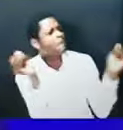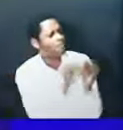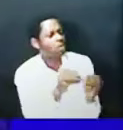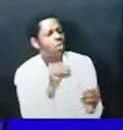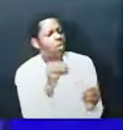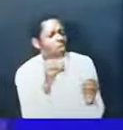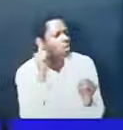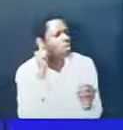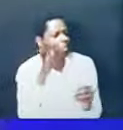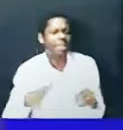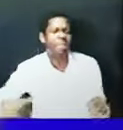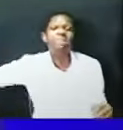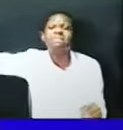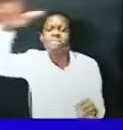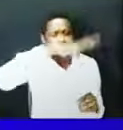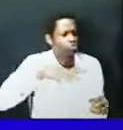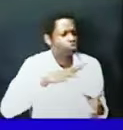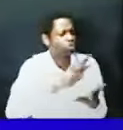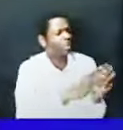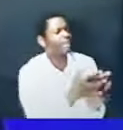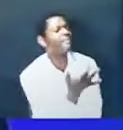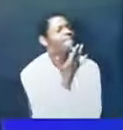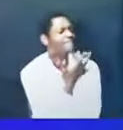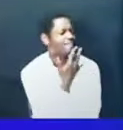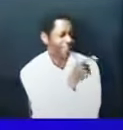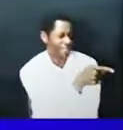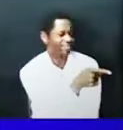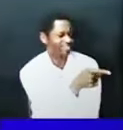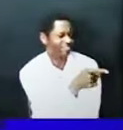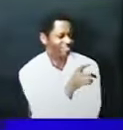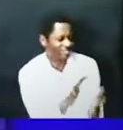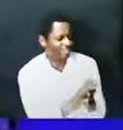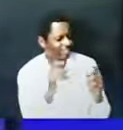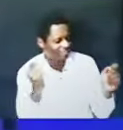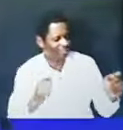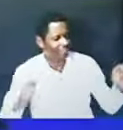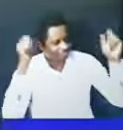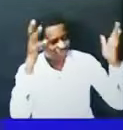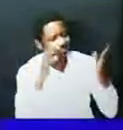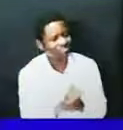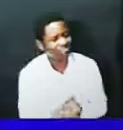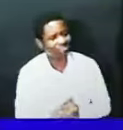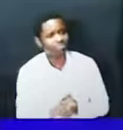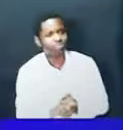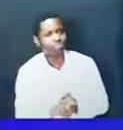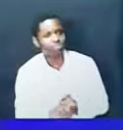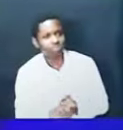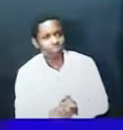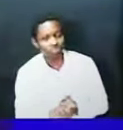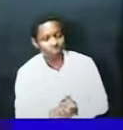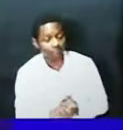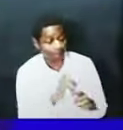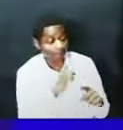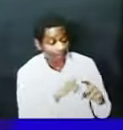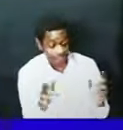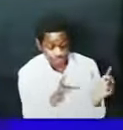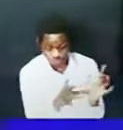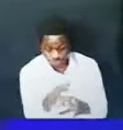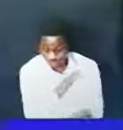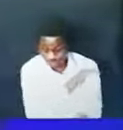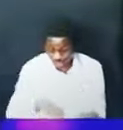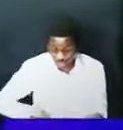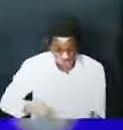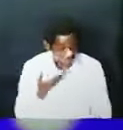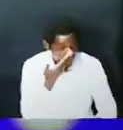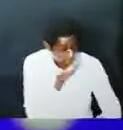nyina ye ye na so wo de wo ten wo nyina. Hallelujah. Now, by the birth of Jesus Christ. And